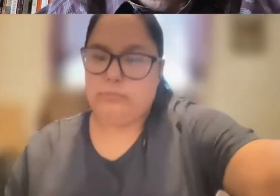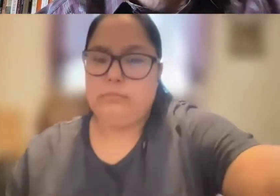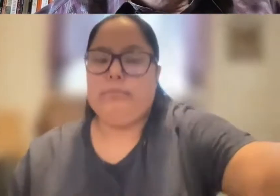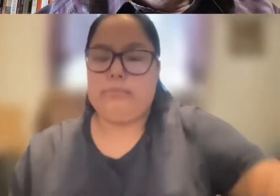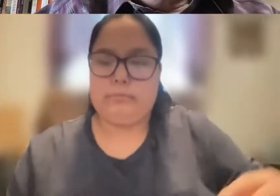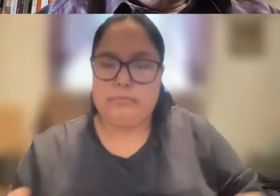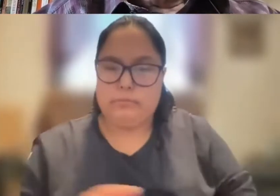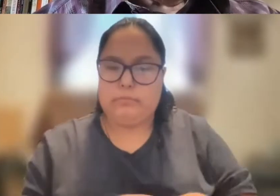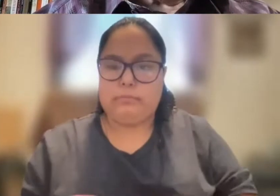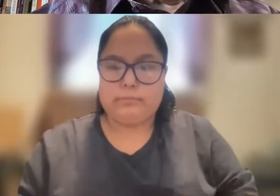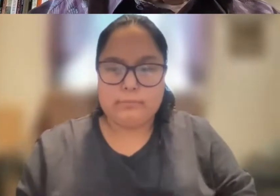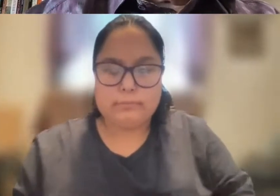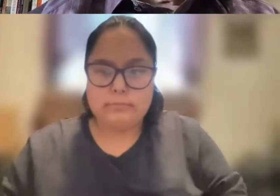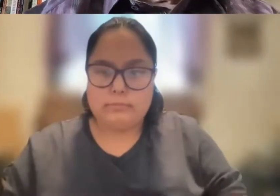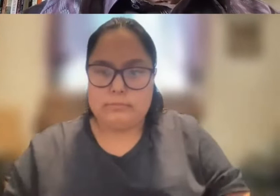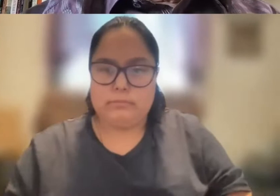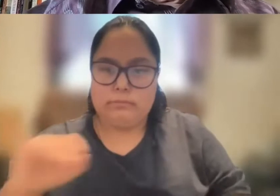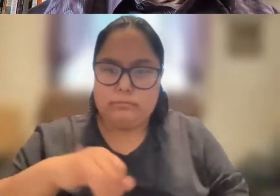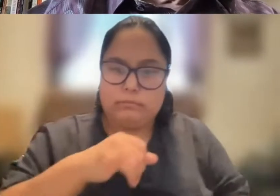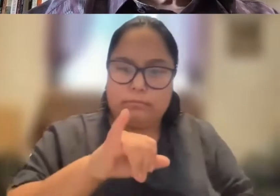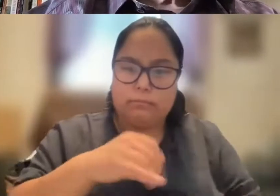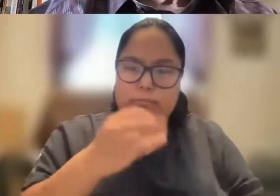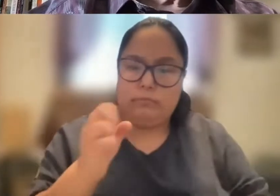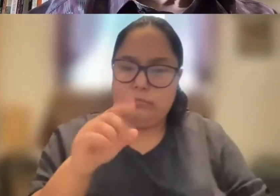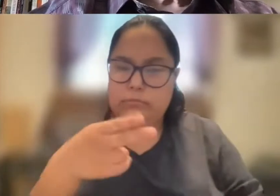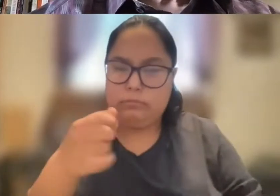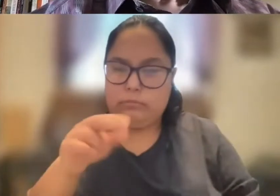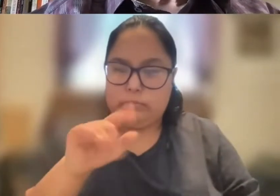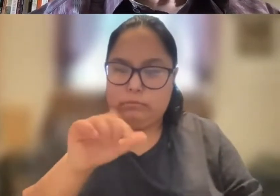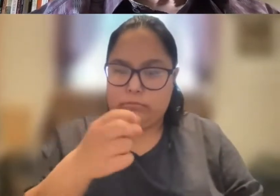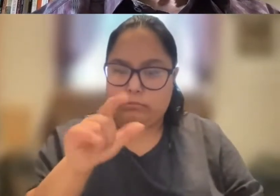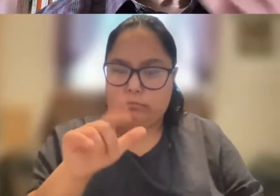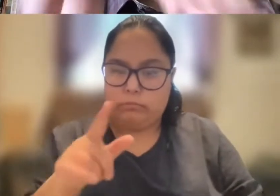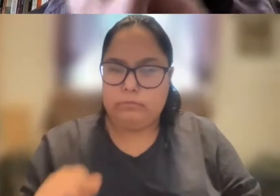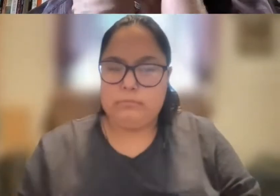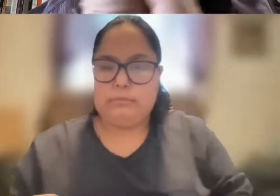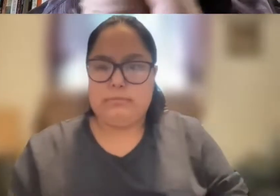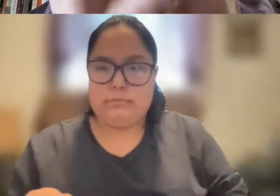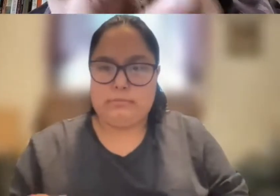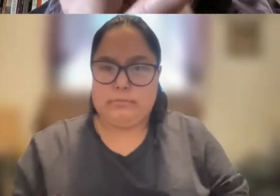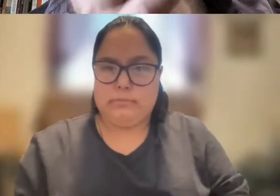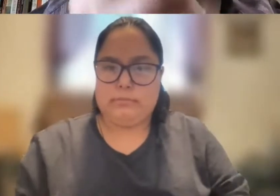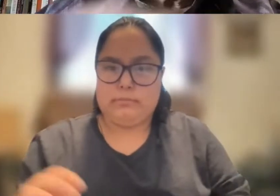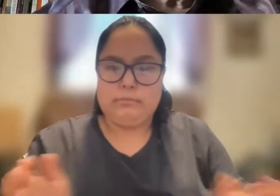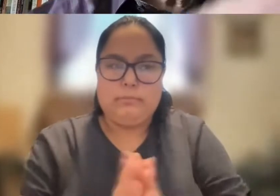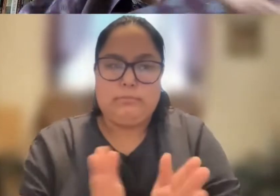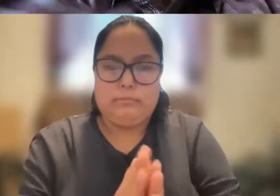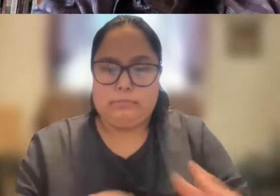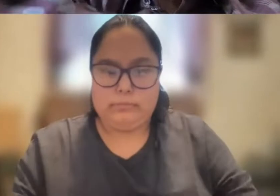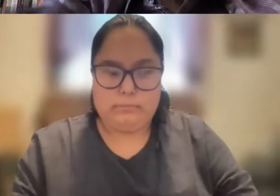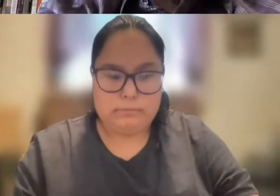Police Commission. John McDougall. Good morning, everybody.